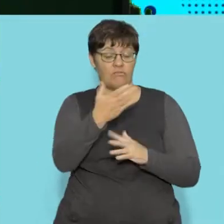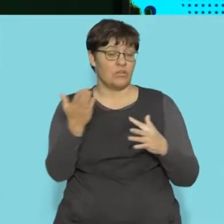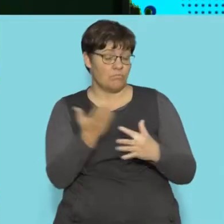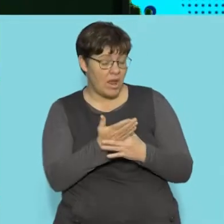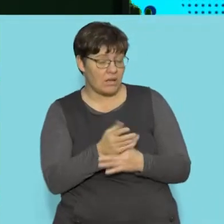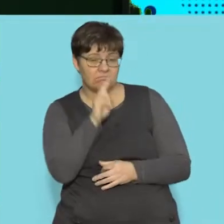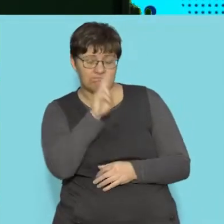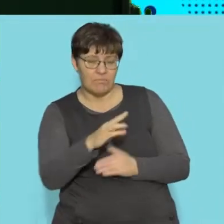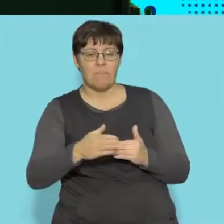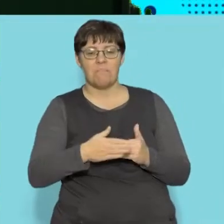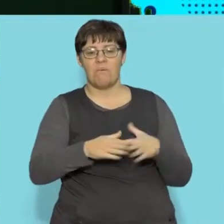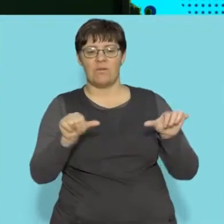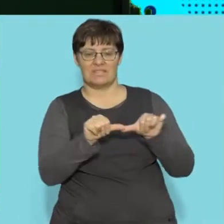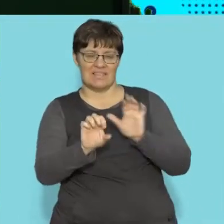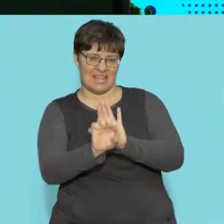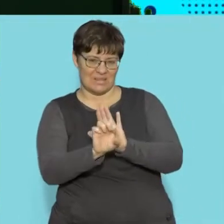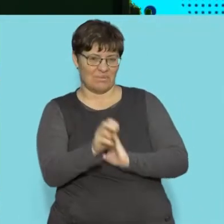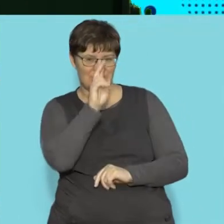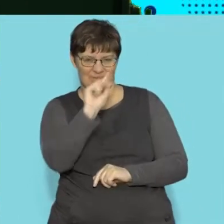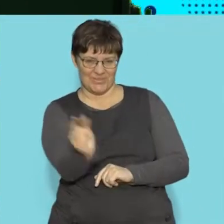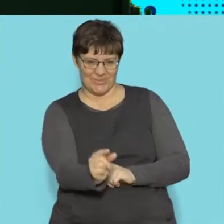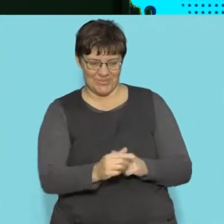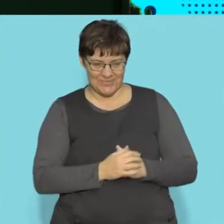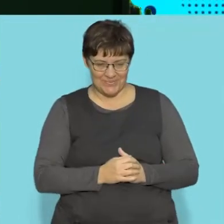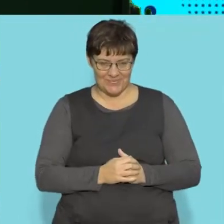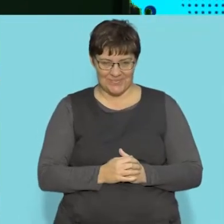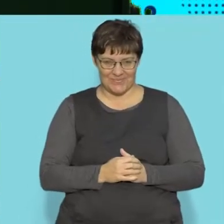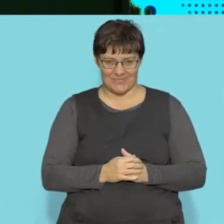to be looking at some more measurement examples. See you soon.